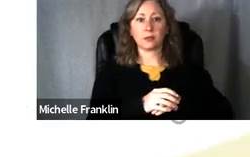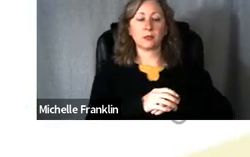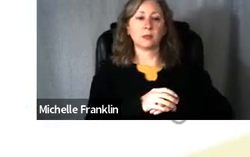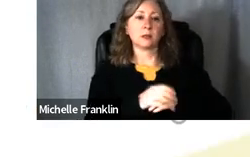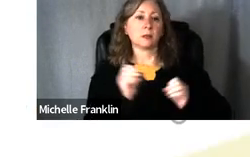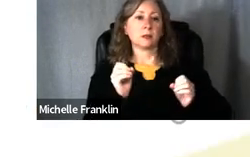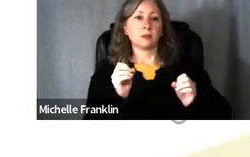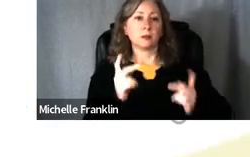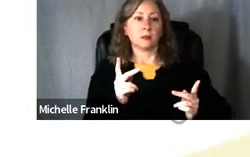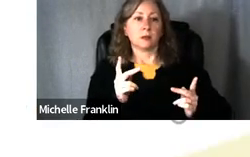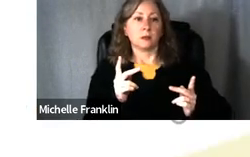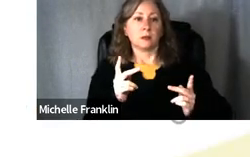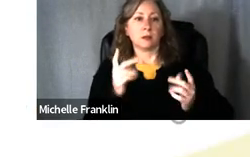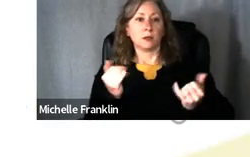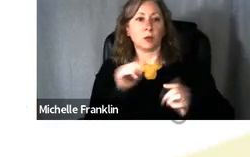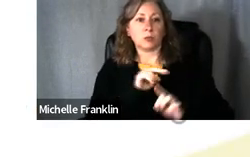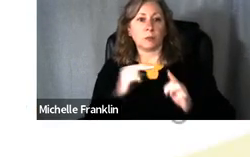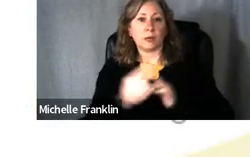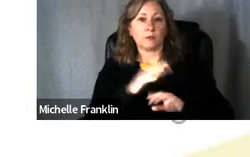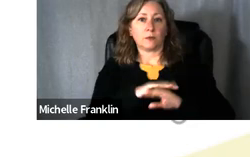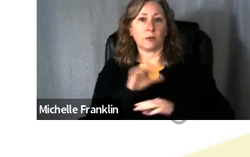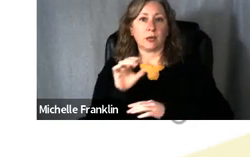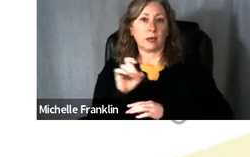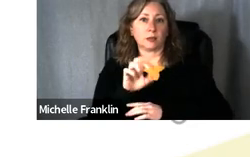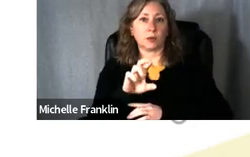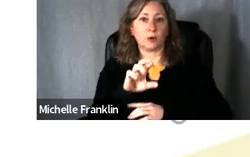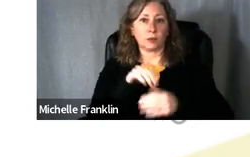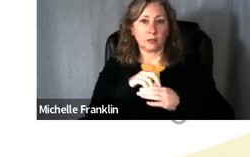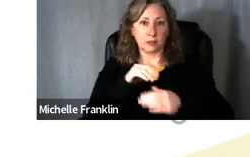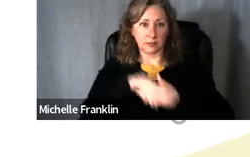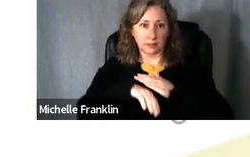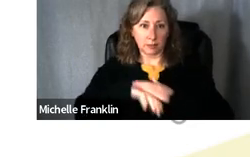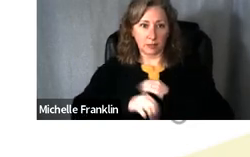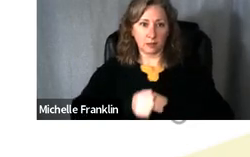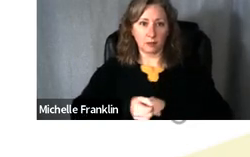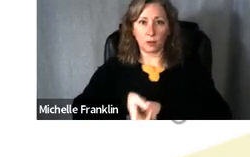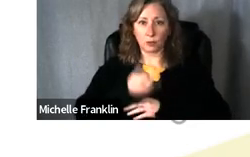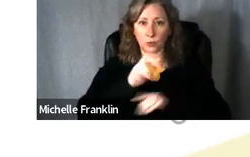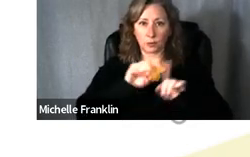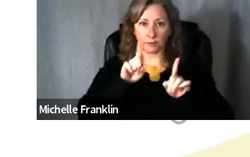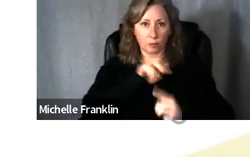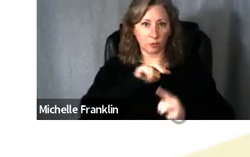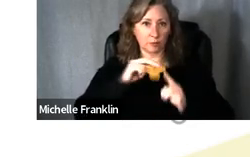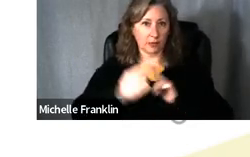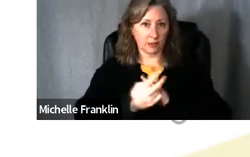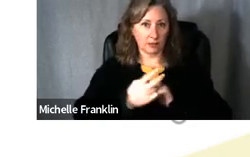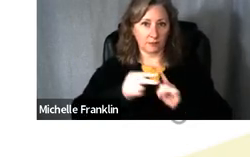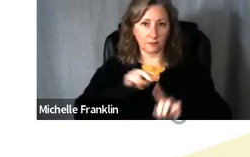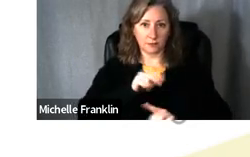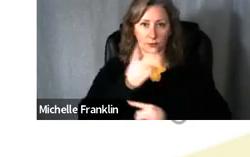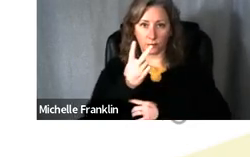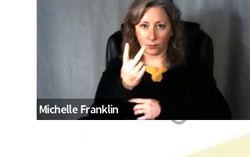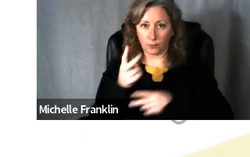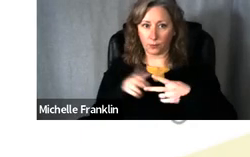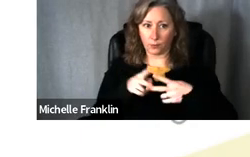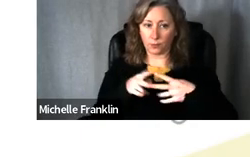Okay. So perspectives on XR accessibility. There are two different perspectives on XR accessibility.